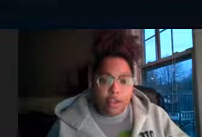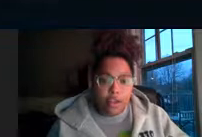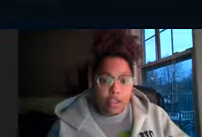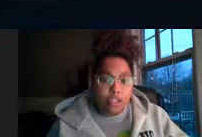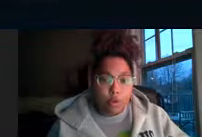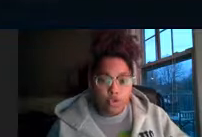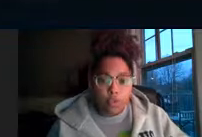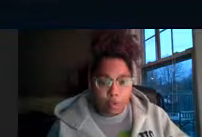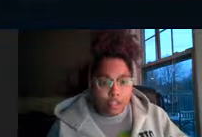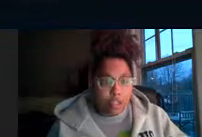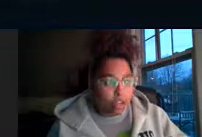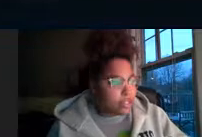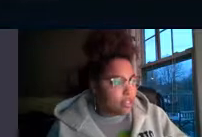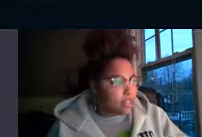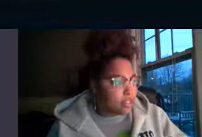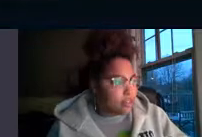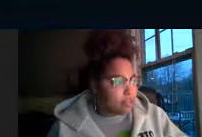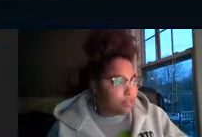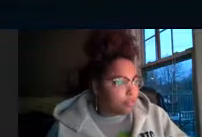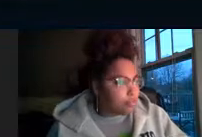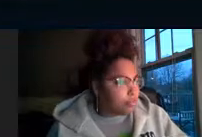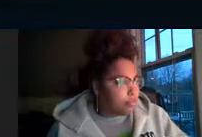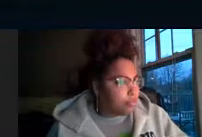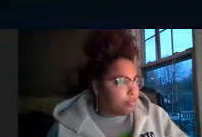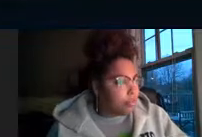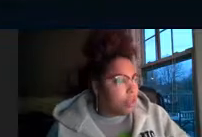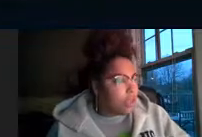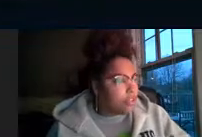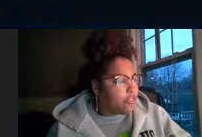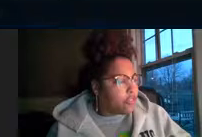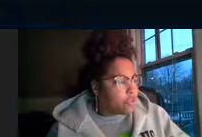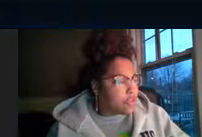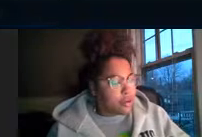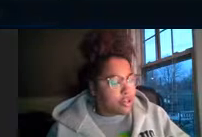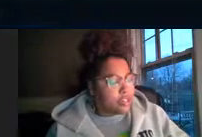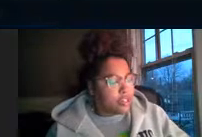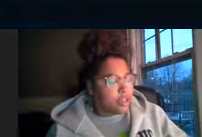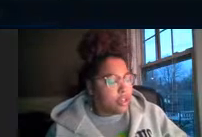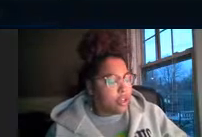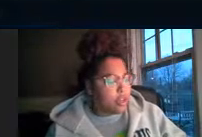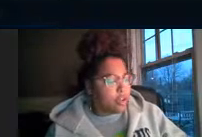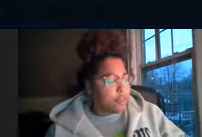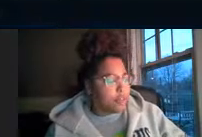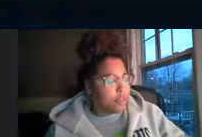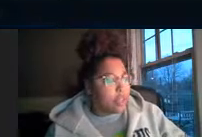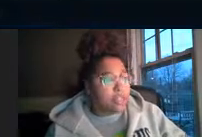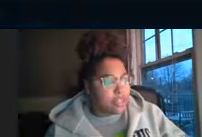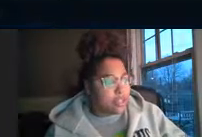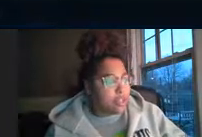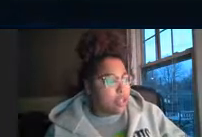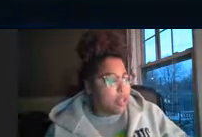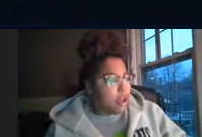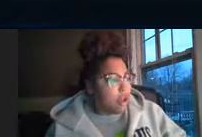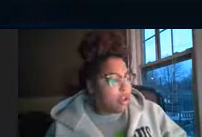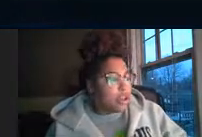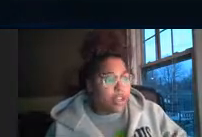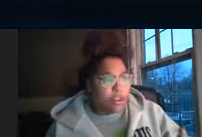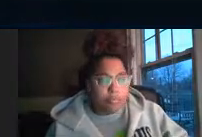able to provide support for the person in crisis. And then for those non-emergency